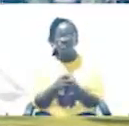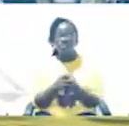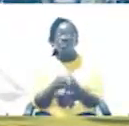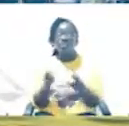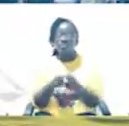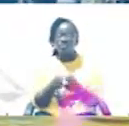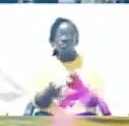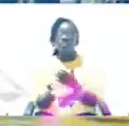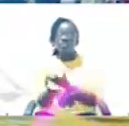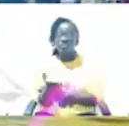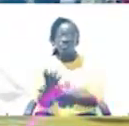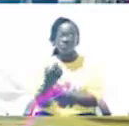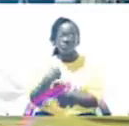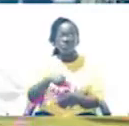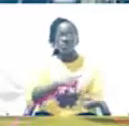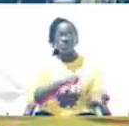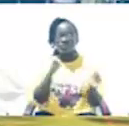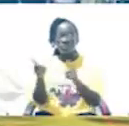But guess what?